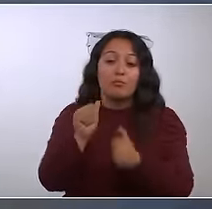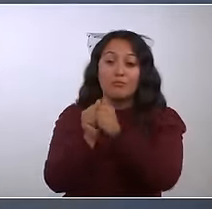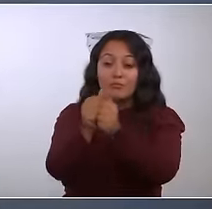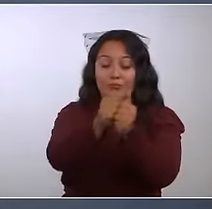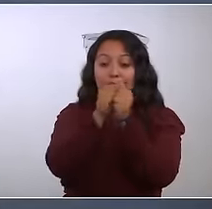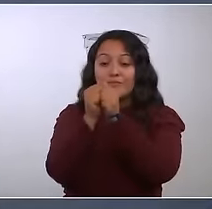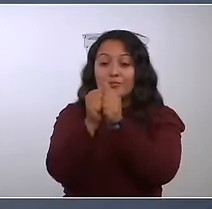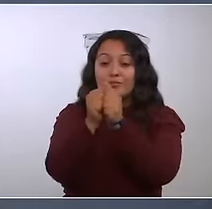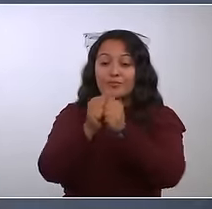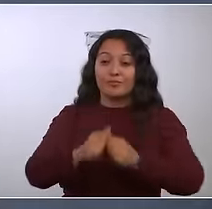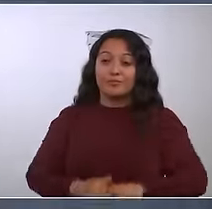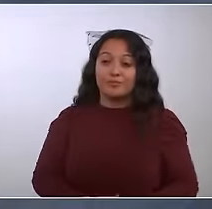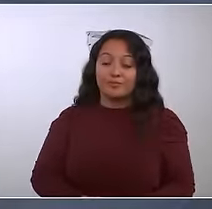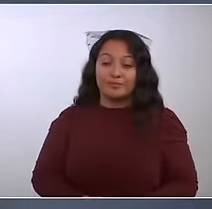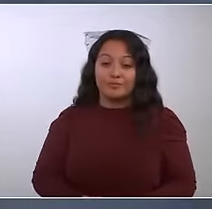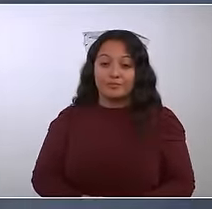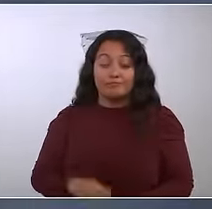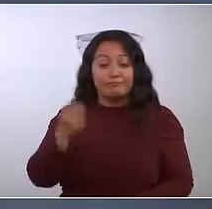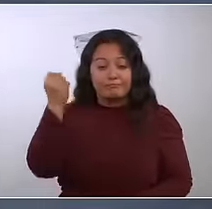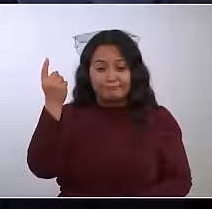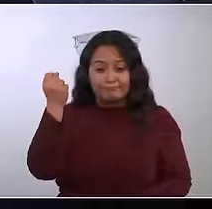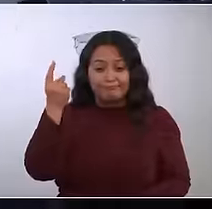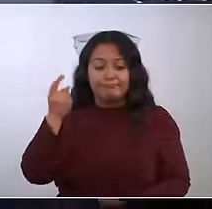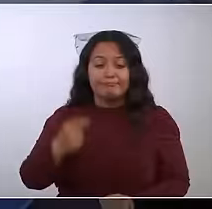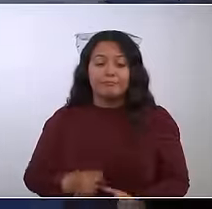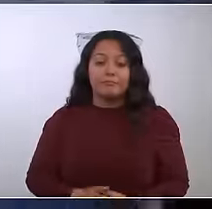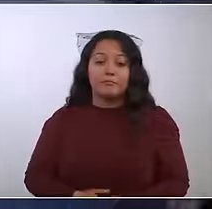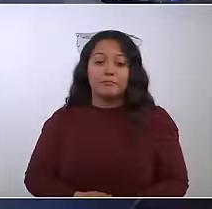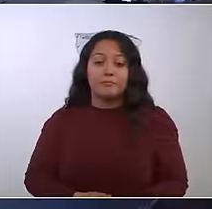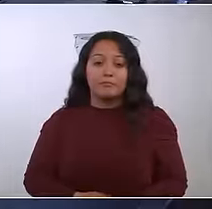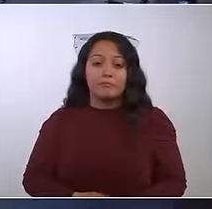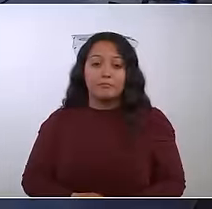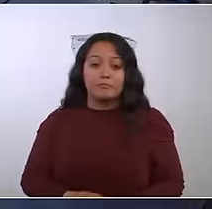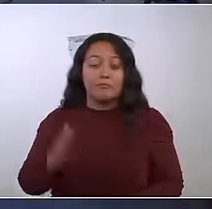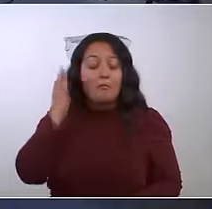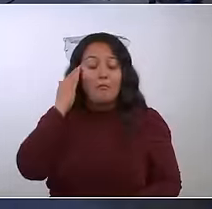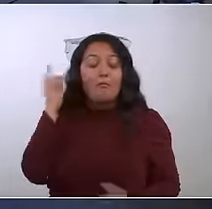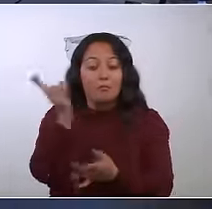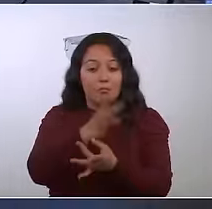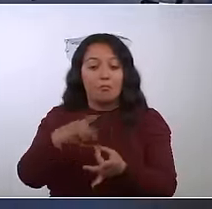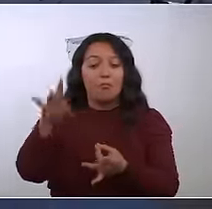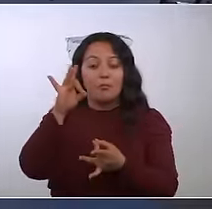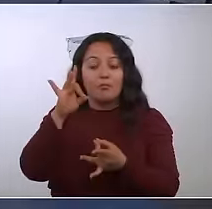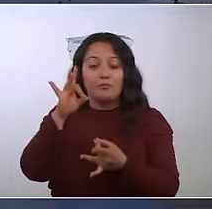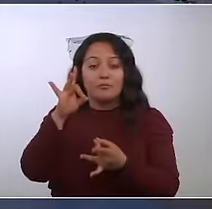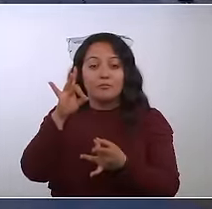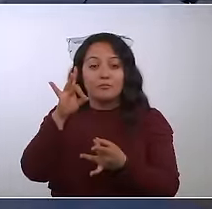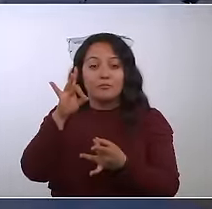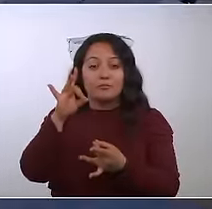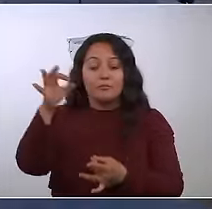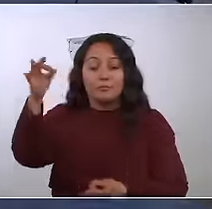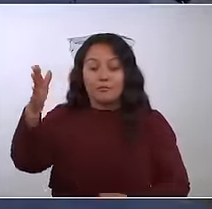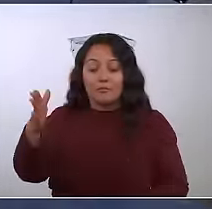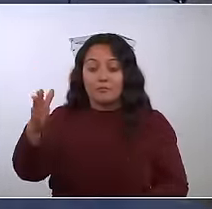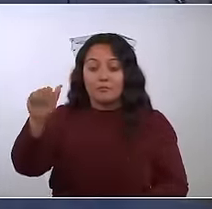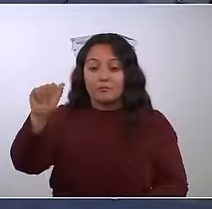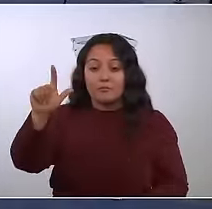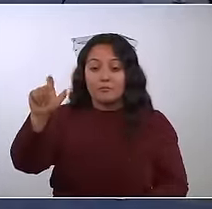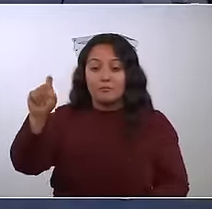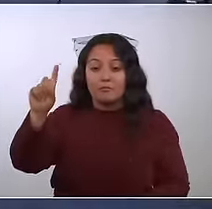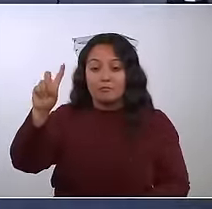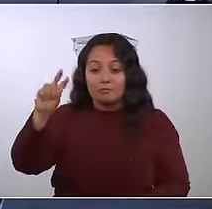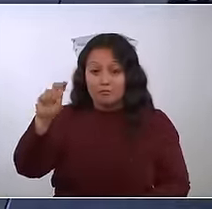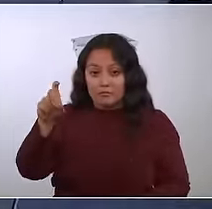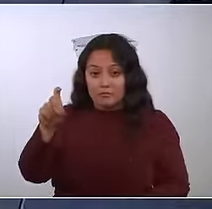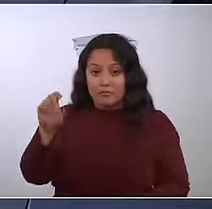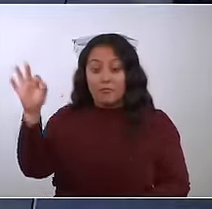unir. Follow me. Síguenme. This is when I know it's the Holy Spirit. Esto donde sé que es el Espíritu Santo. Pastor Alex was talking about